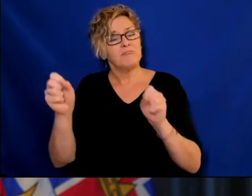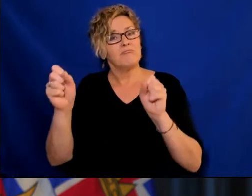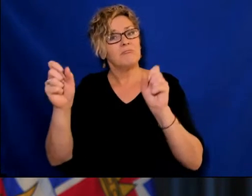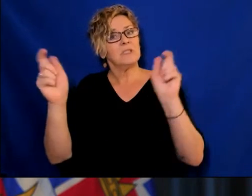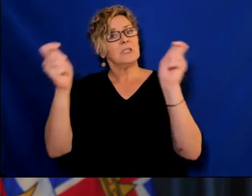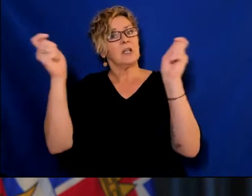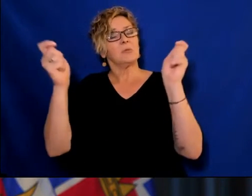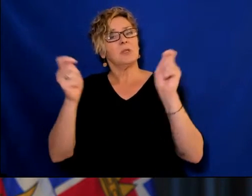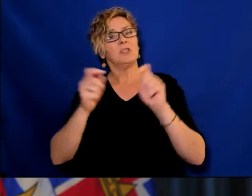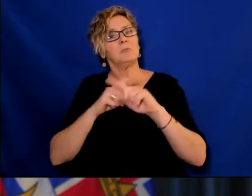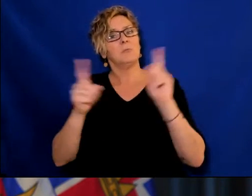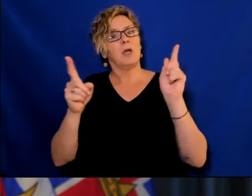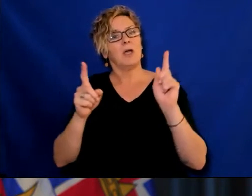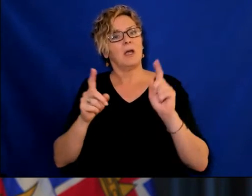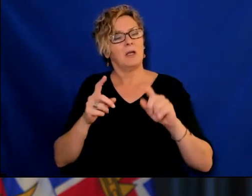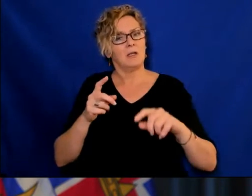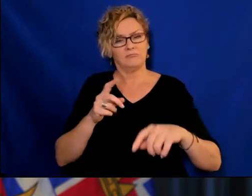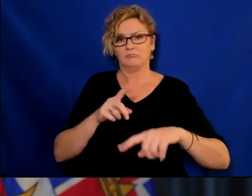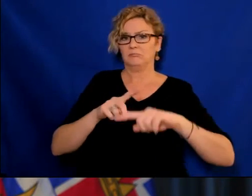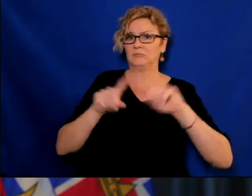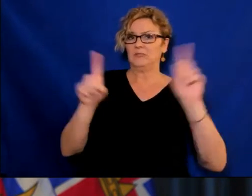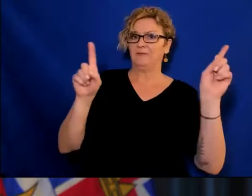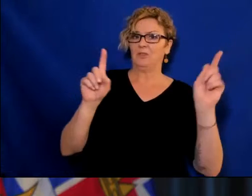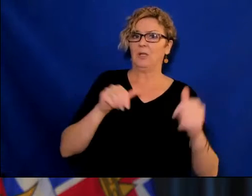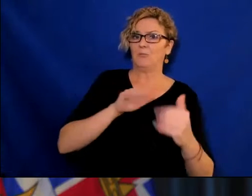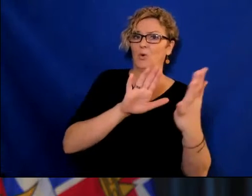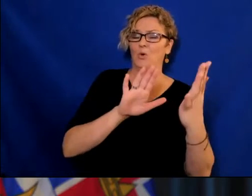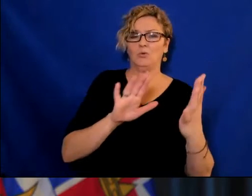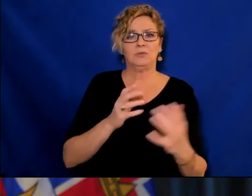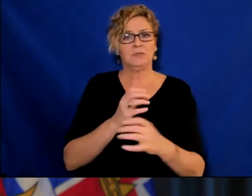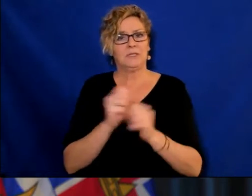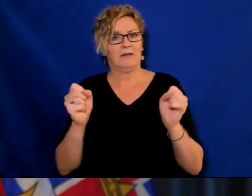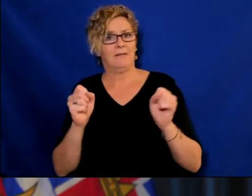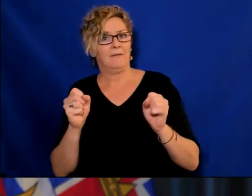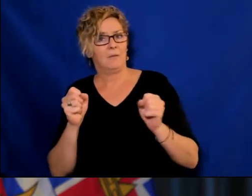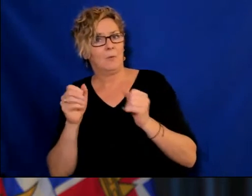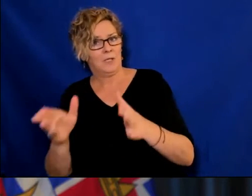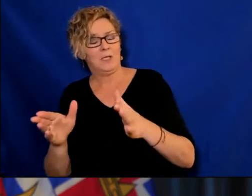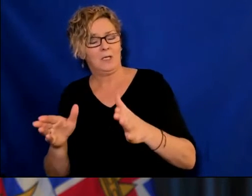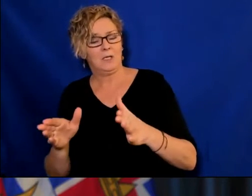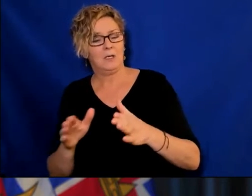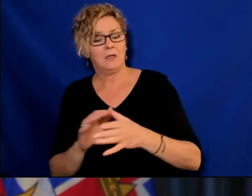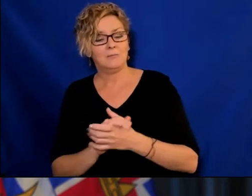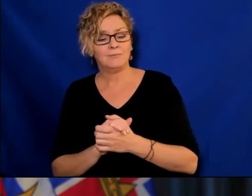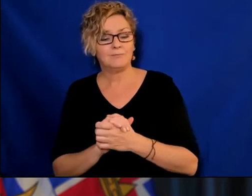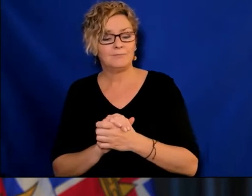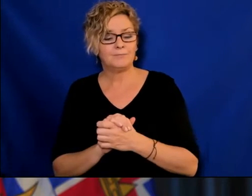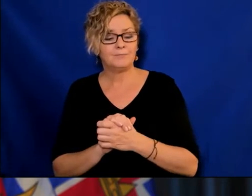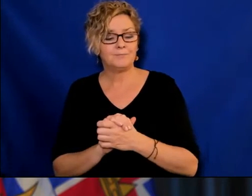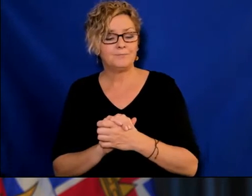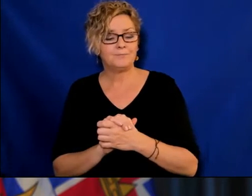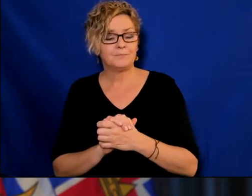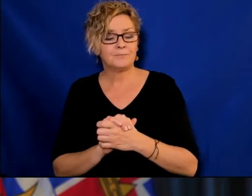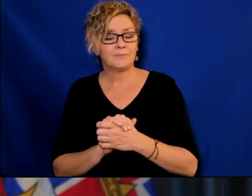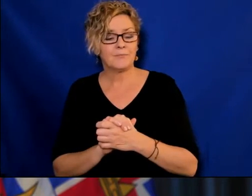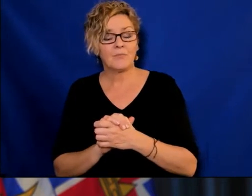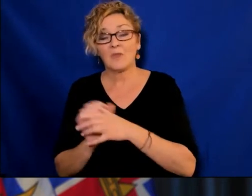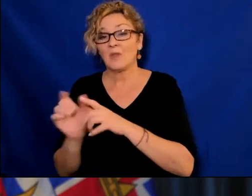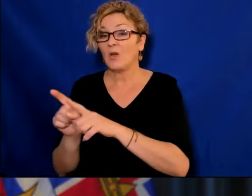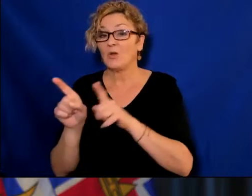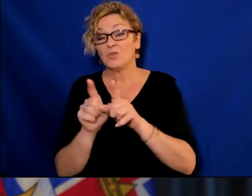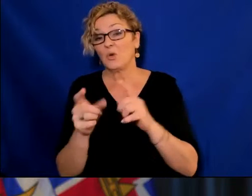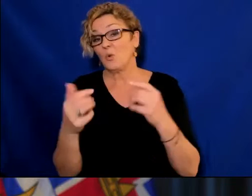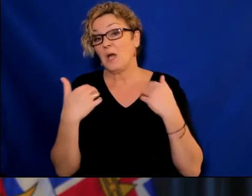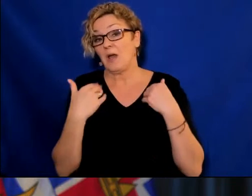all communities, that we have over 200 active cases in the Interior Health Authority, for example. We have more active cases right now on Vancouver Island than we've ever